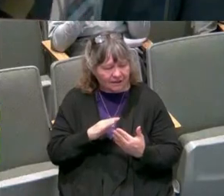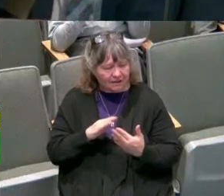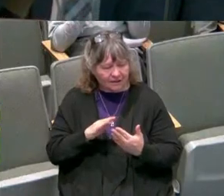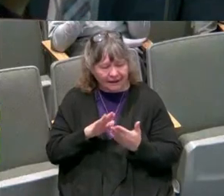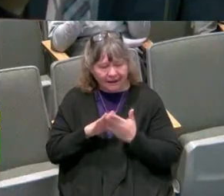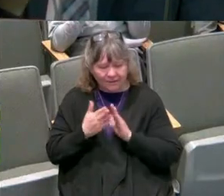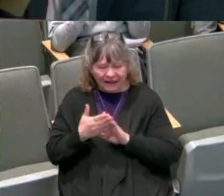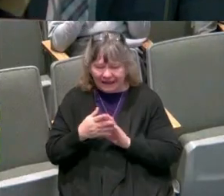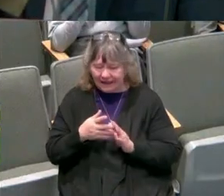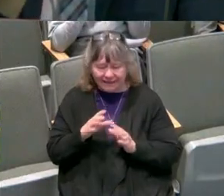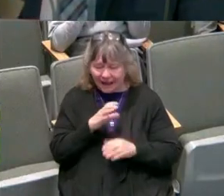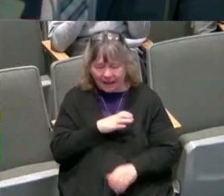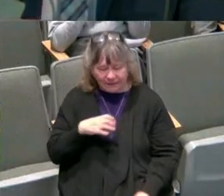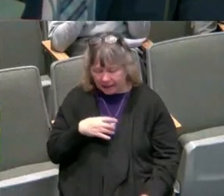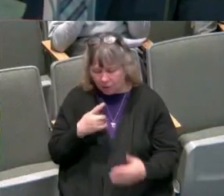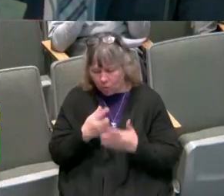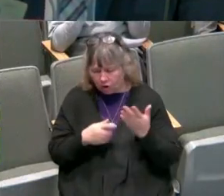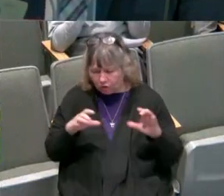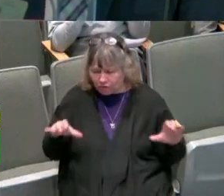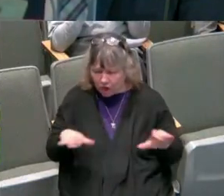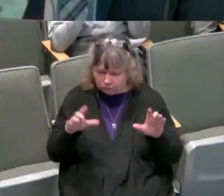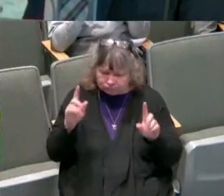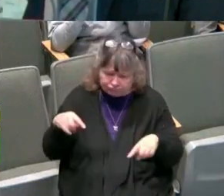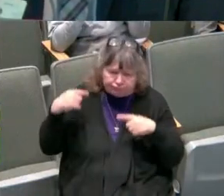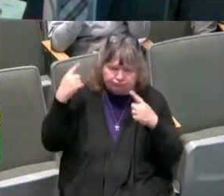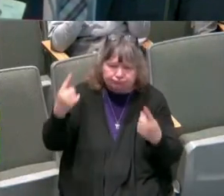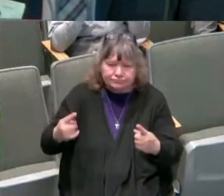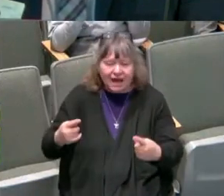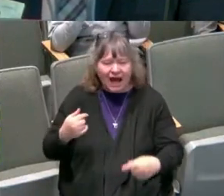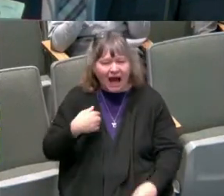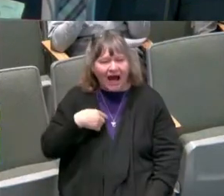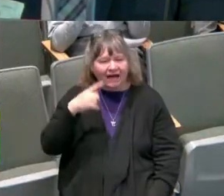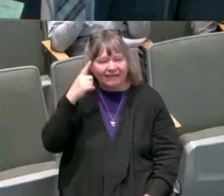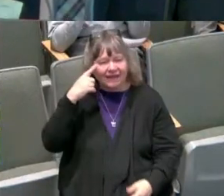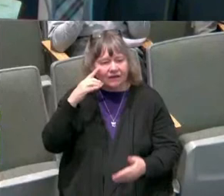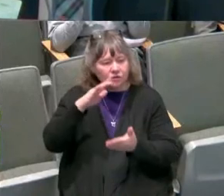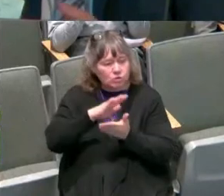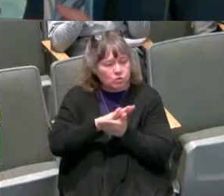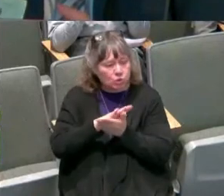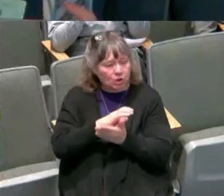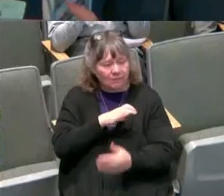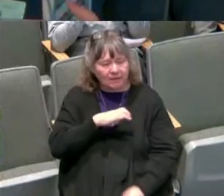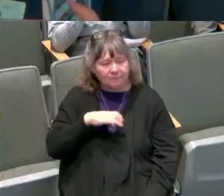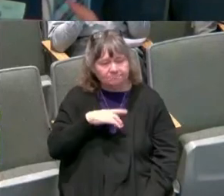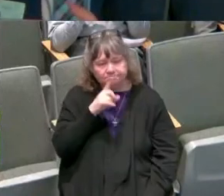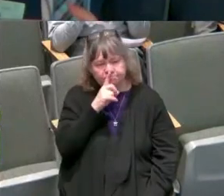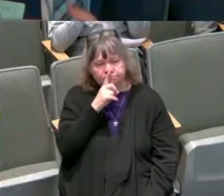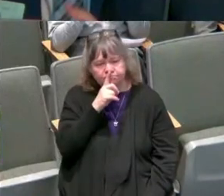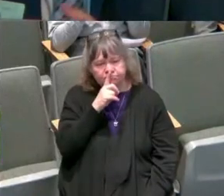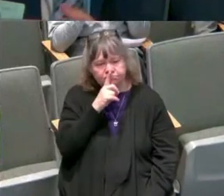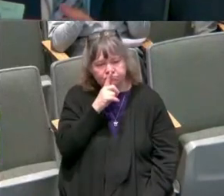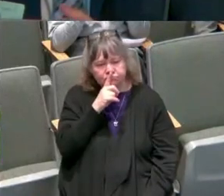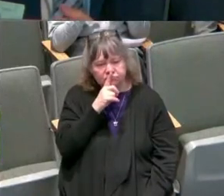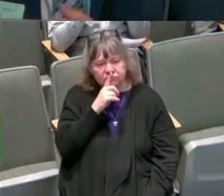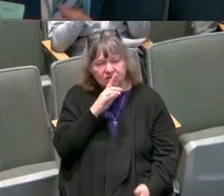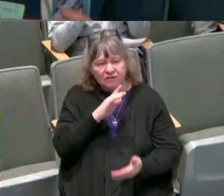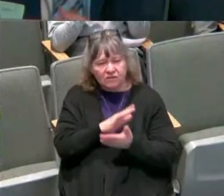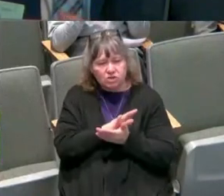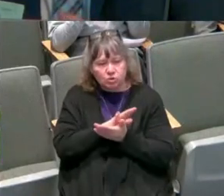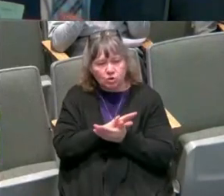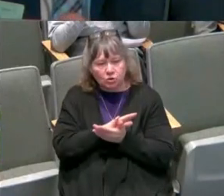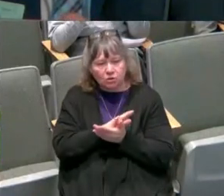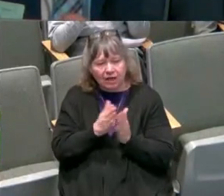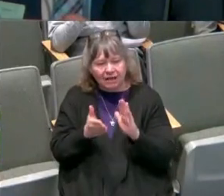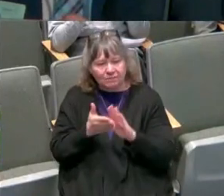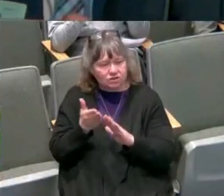the what you've delivered I think the school committee no sorry School administration is